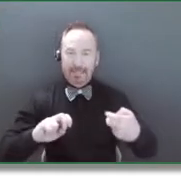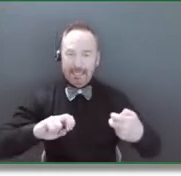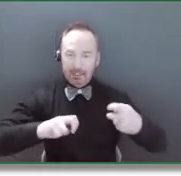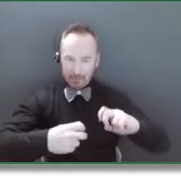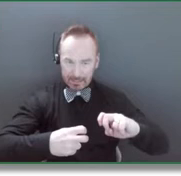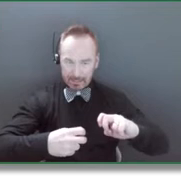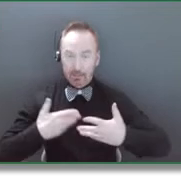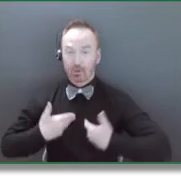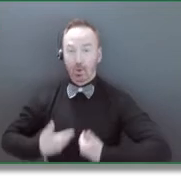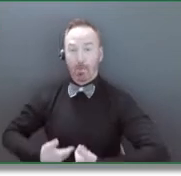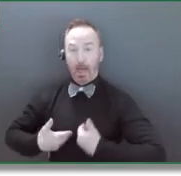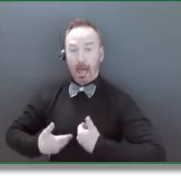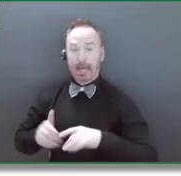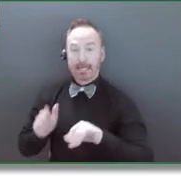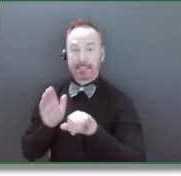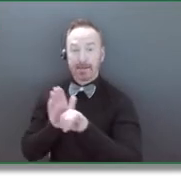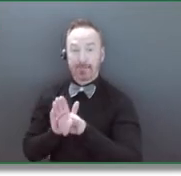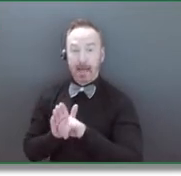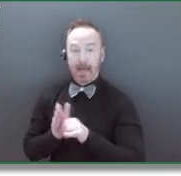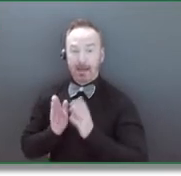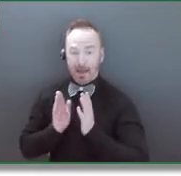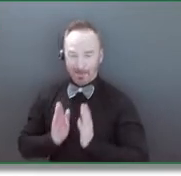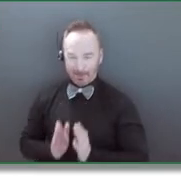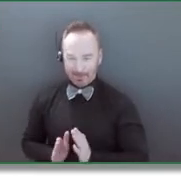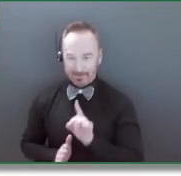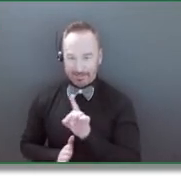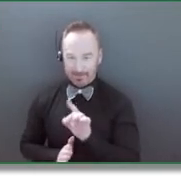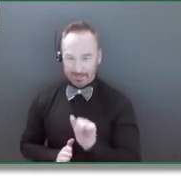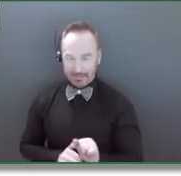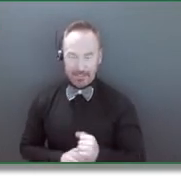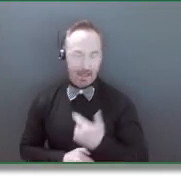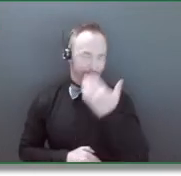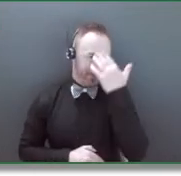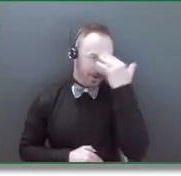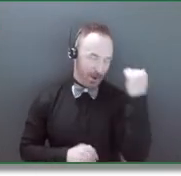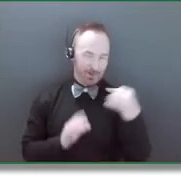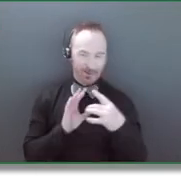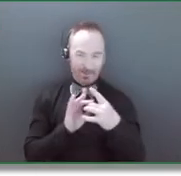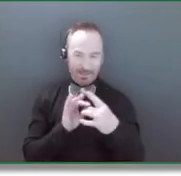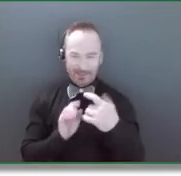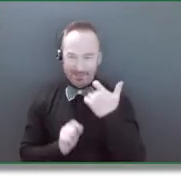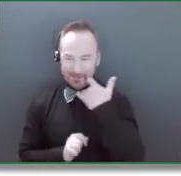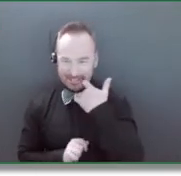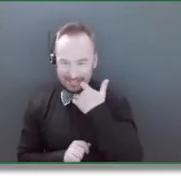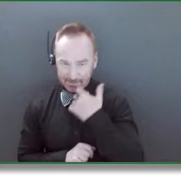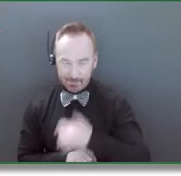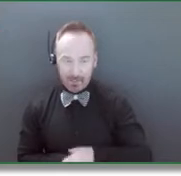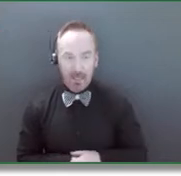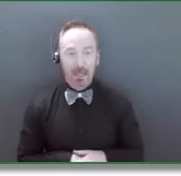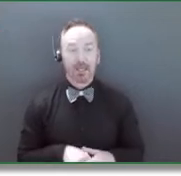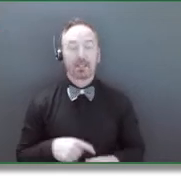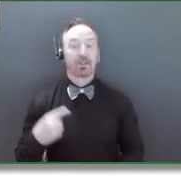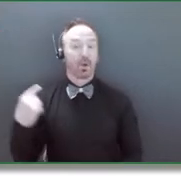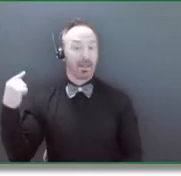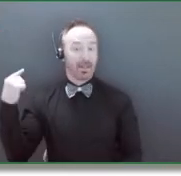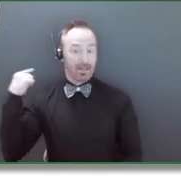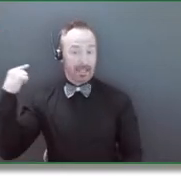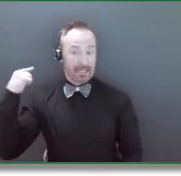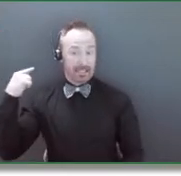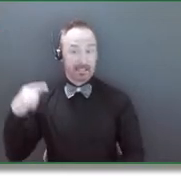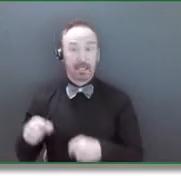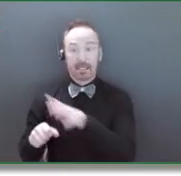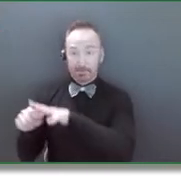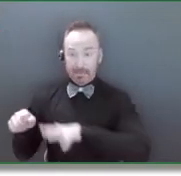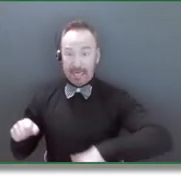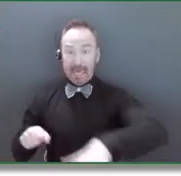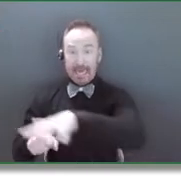disability in the earlier part of the recording. So this space and place are being tested